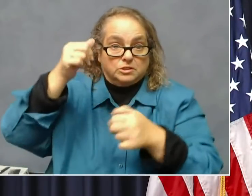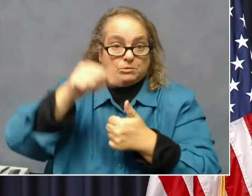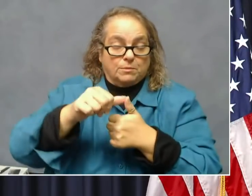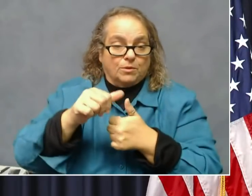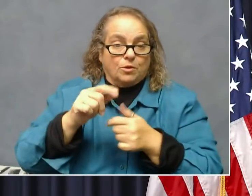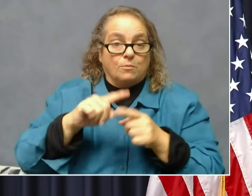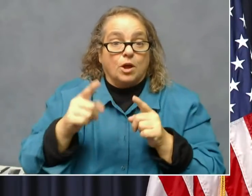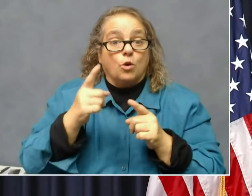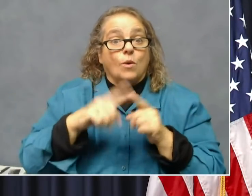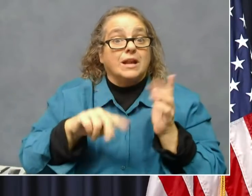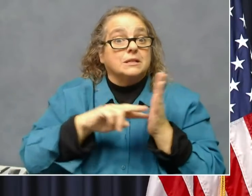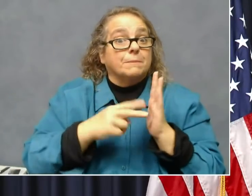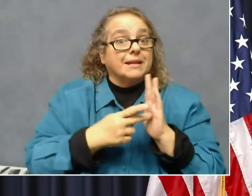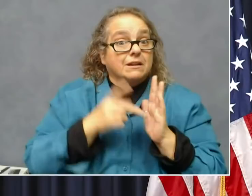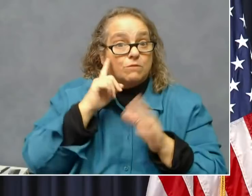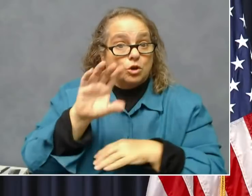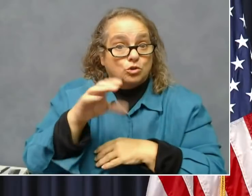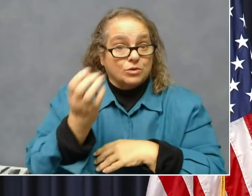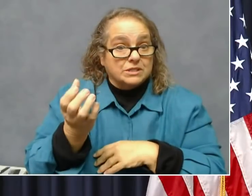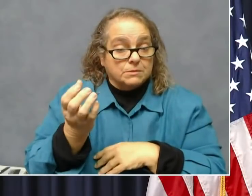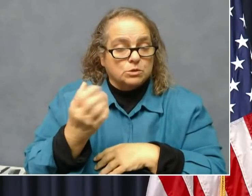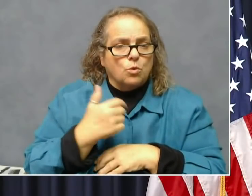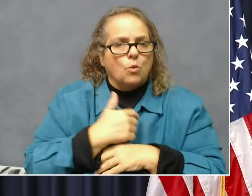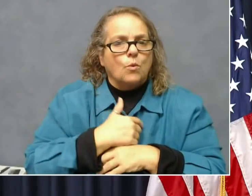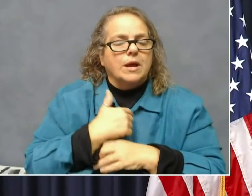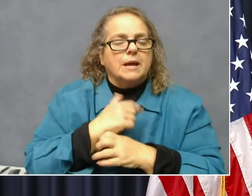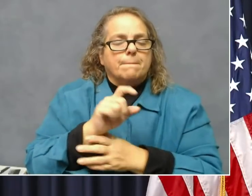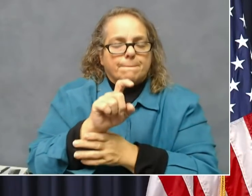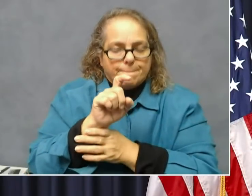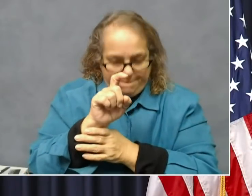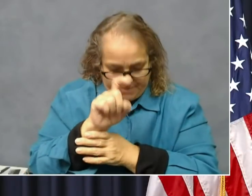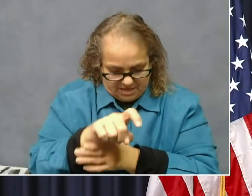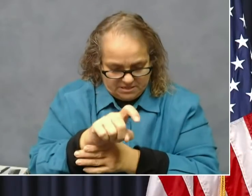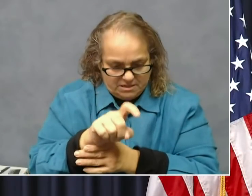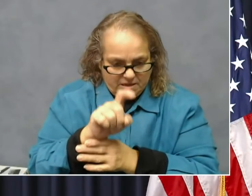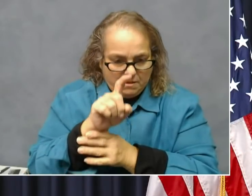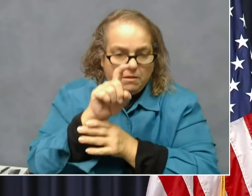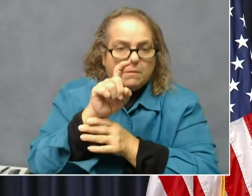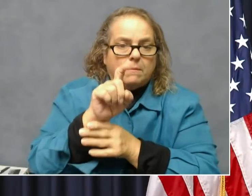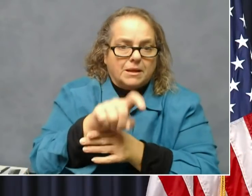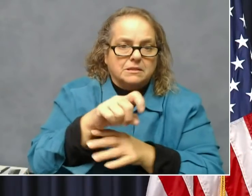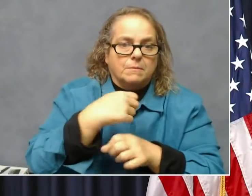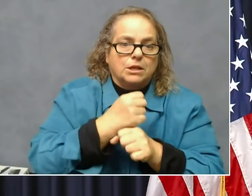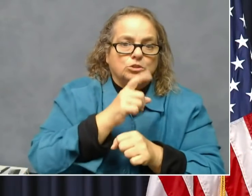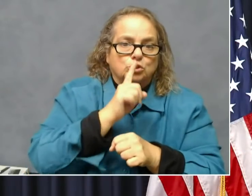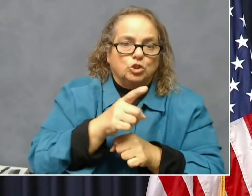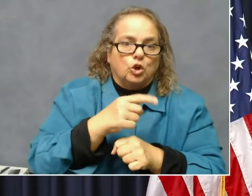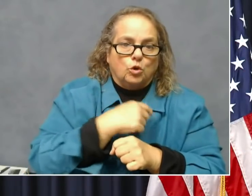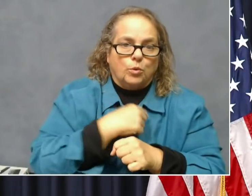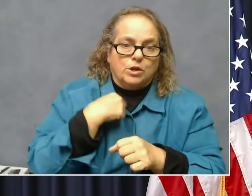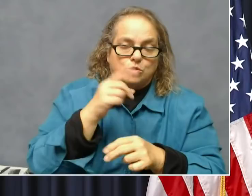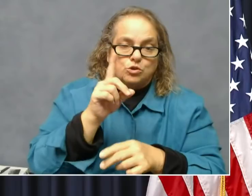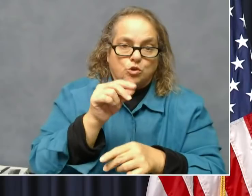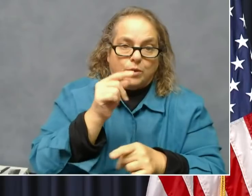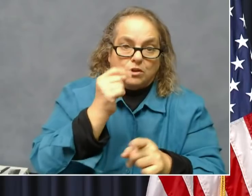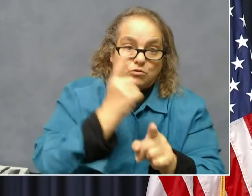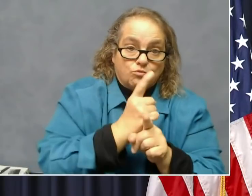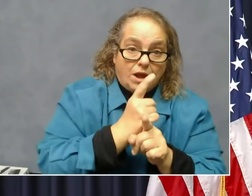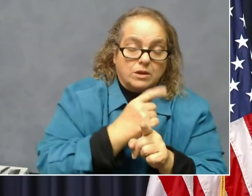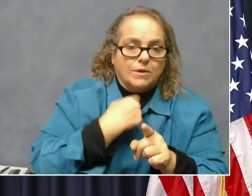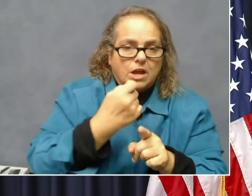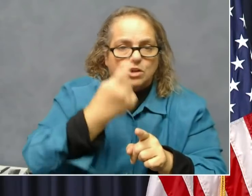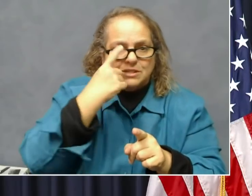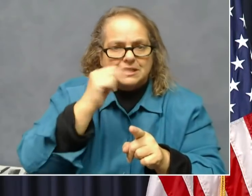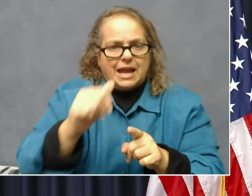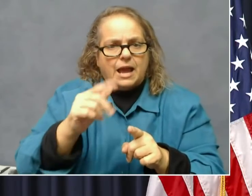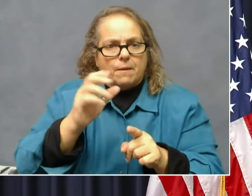need to make sure that we do it right, that we understand that it can be a super spreader event. But I also